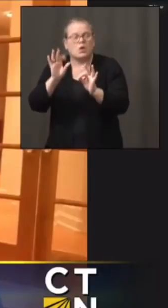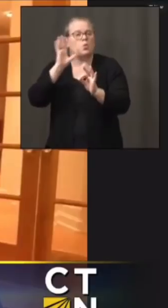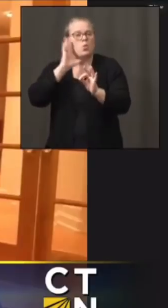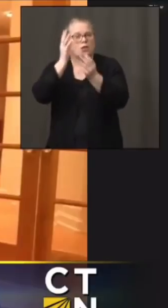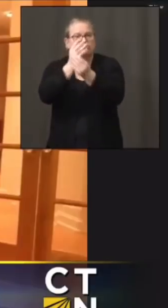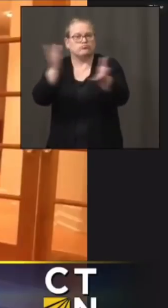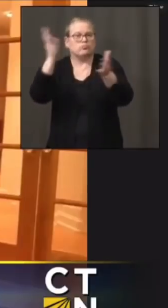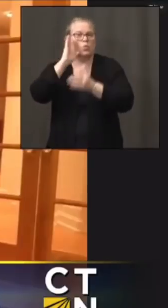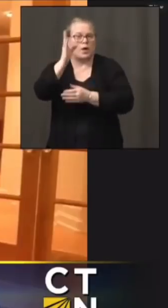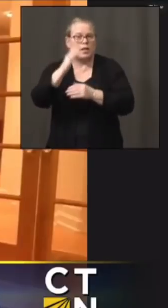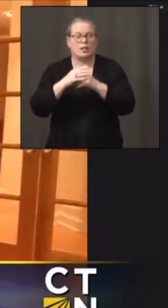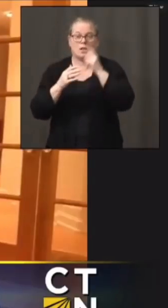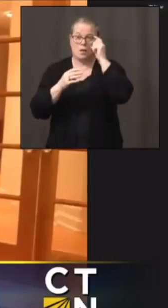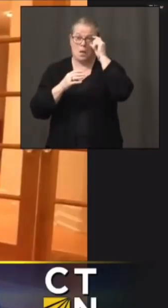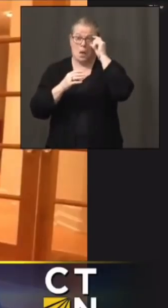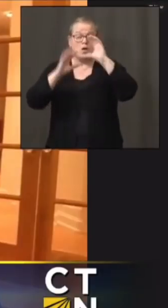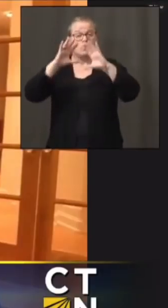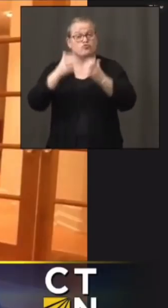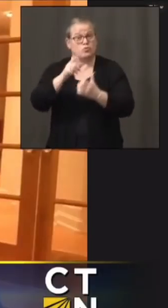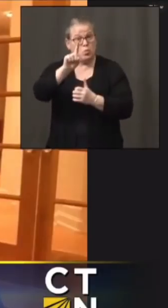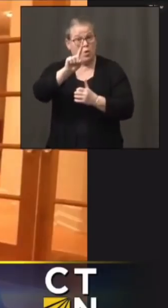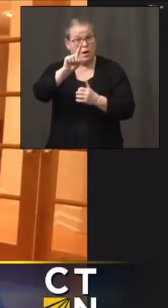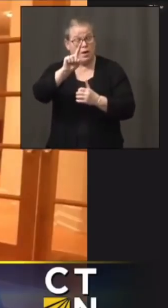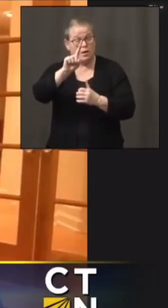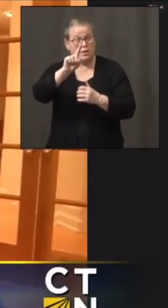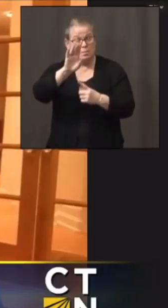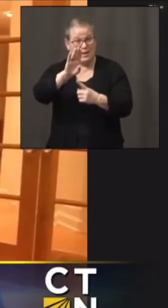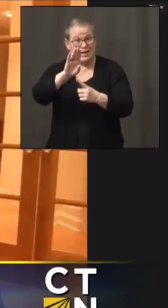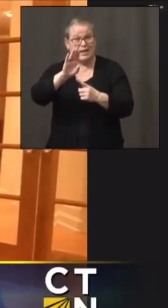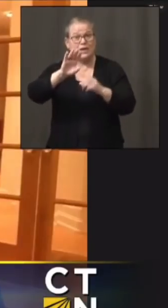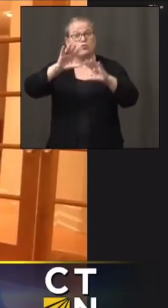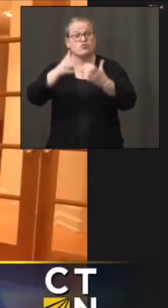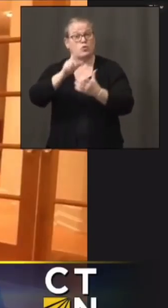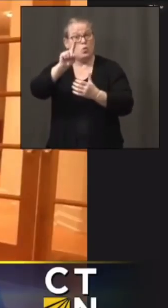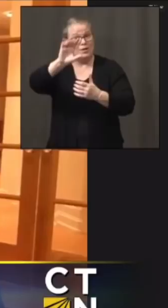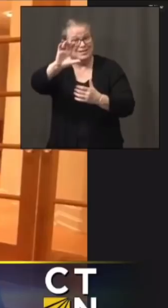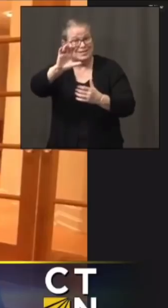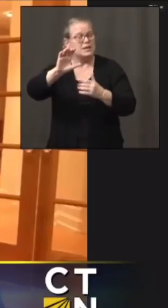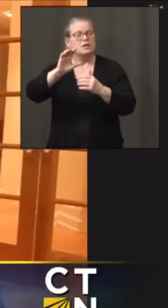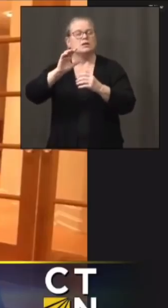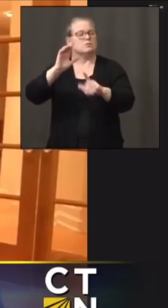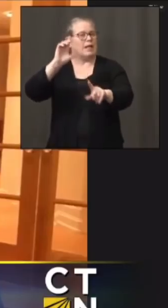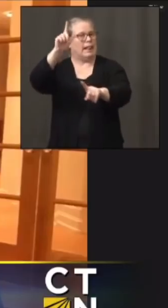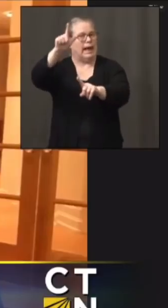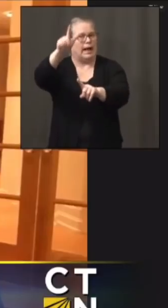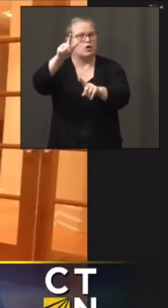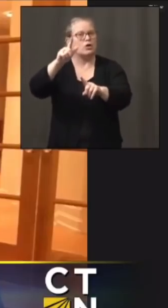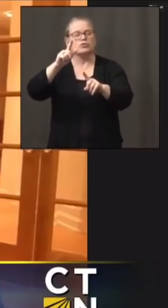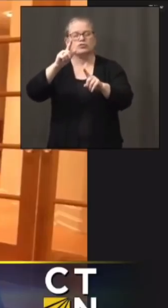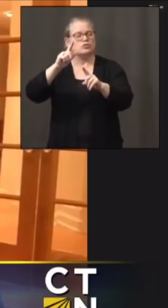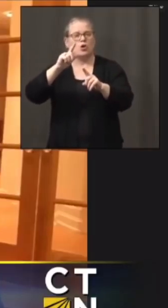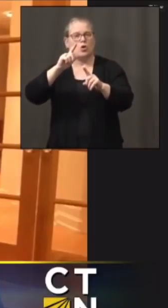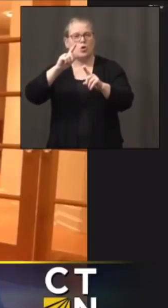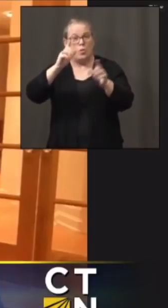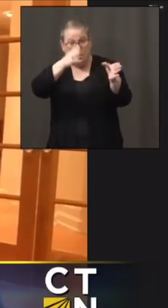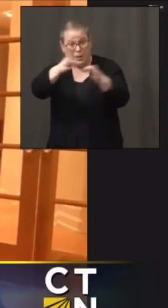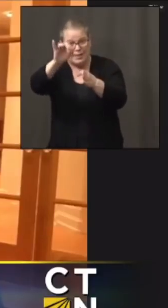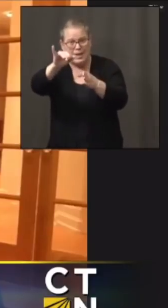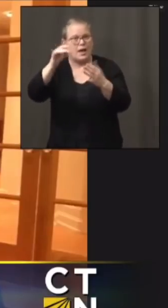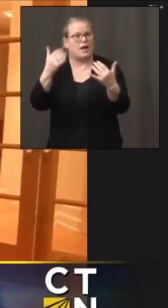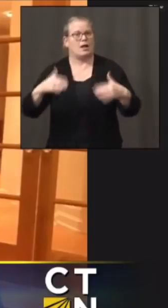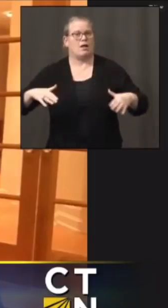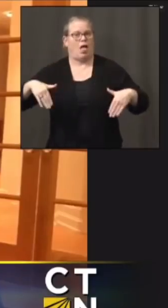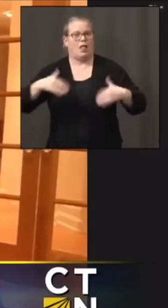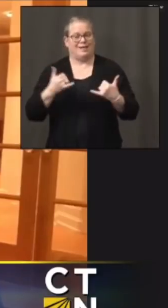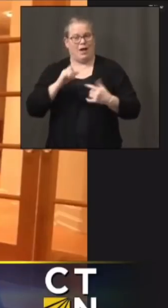for 1B or 1C. We're focused on 1A, and the team at the Department of Public Health and the governor's vaccine advisory board are busy making the